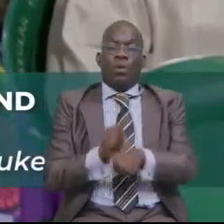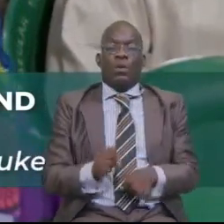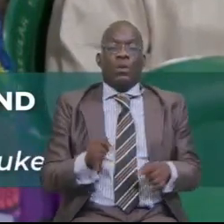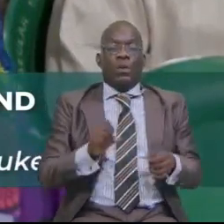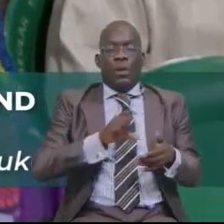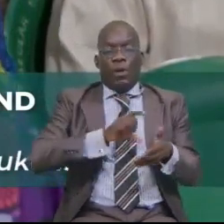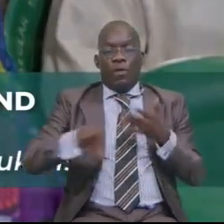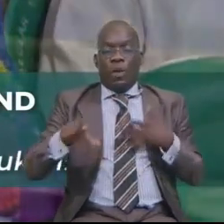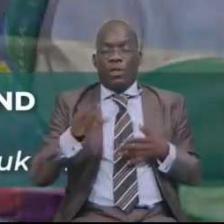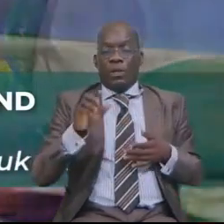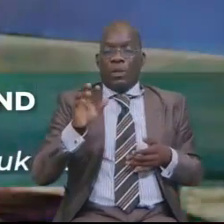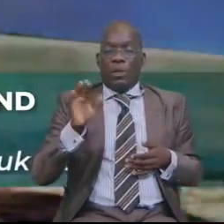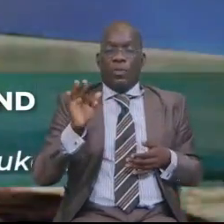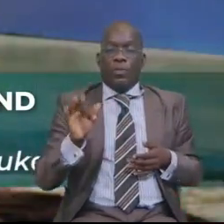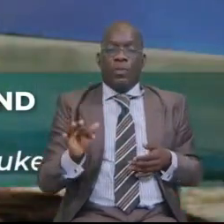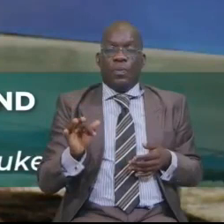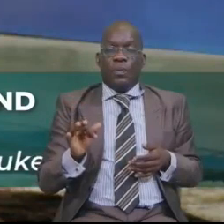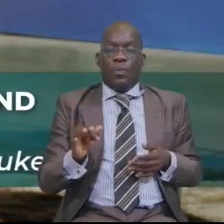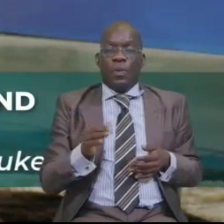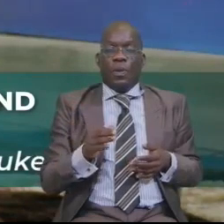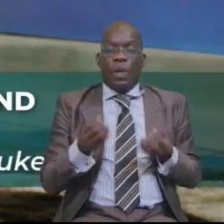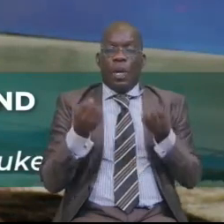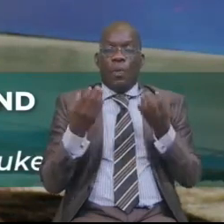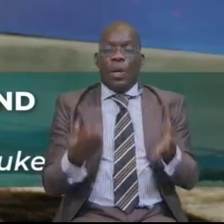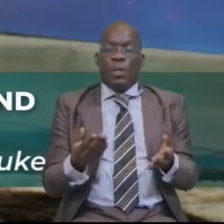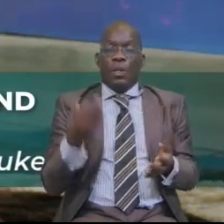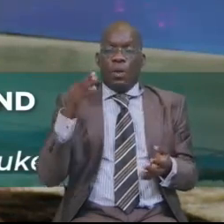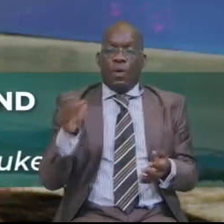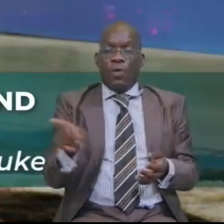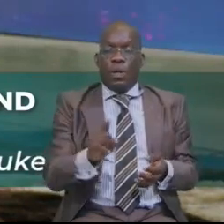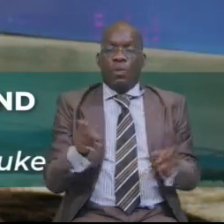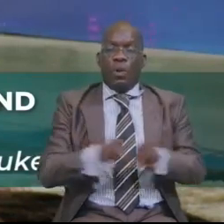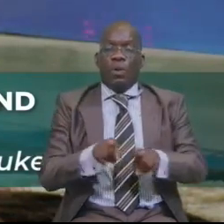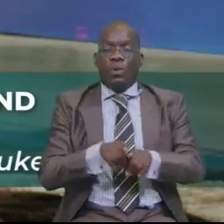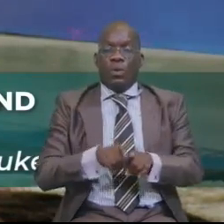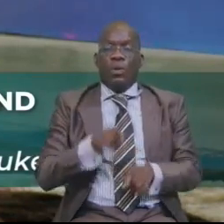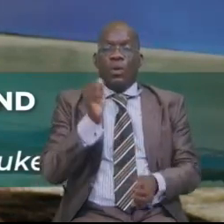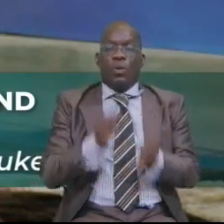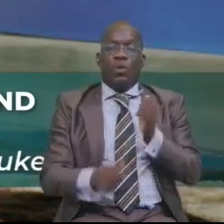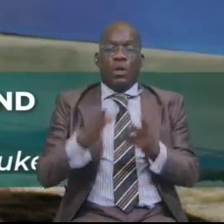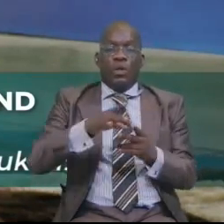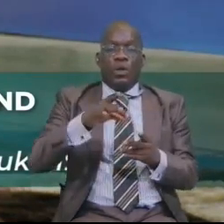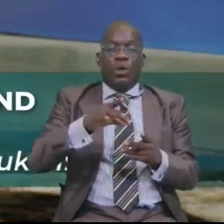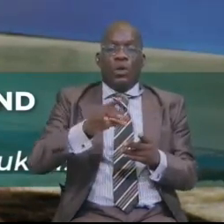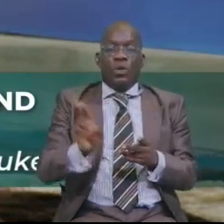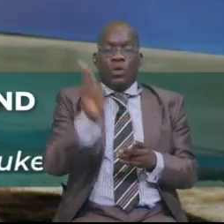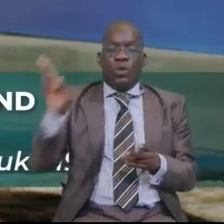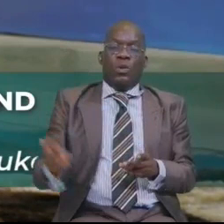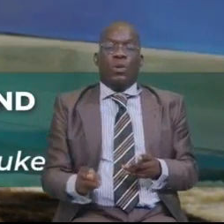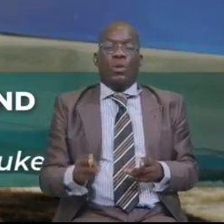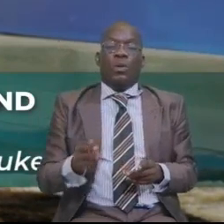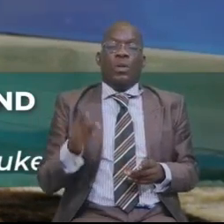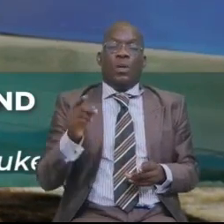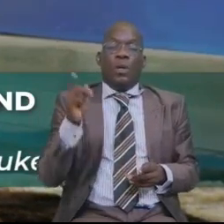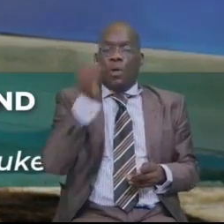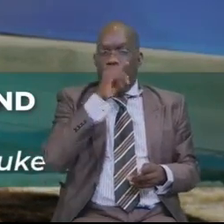Verse 19 tells us, it says, many of them also which use curious arts,